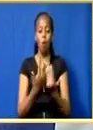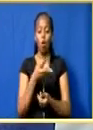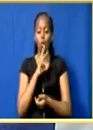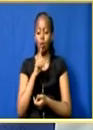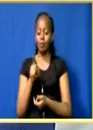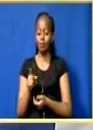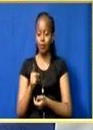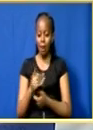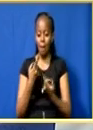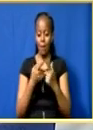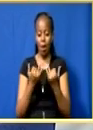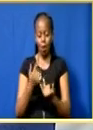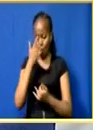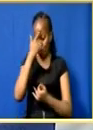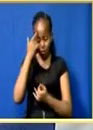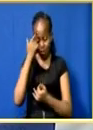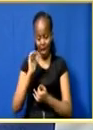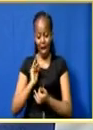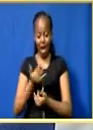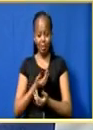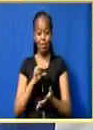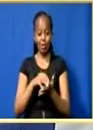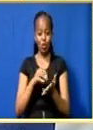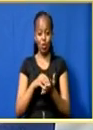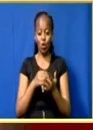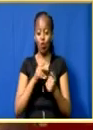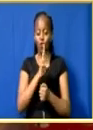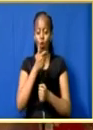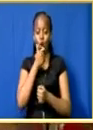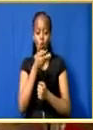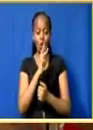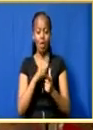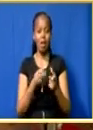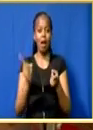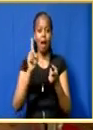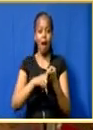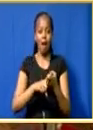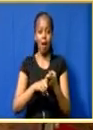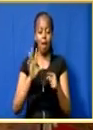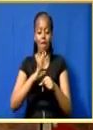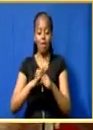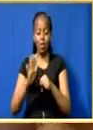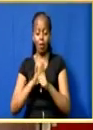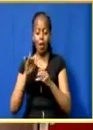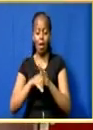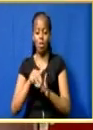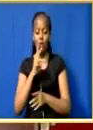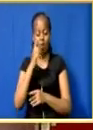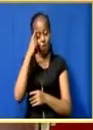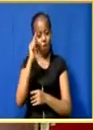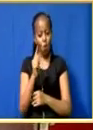water, but now for our case, we've used hot water and then put the kales inside the boiling water for